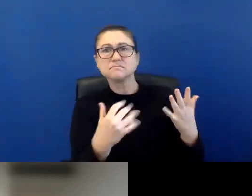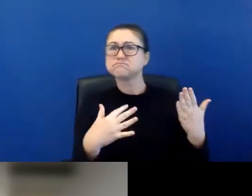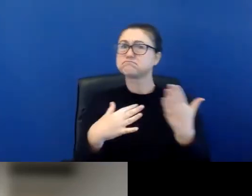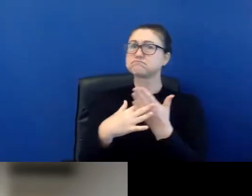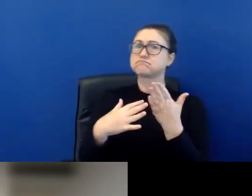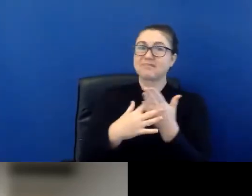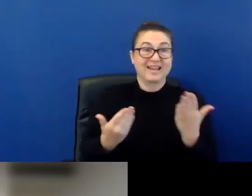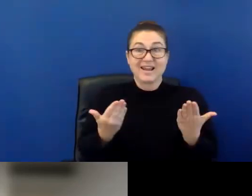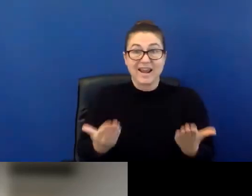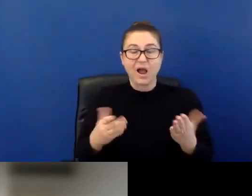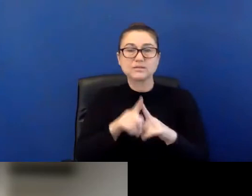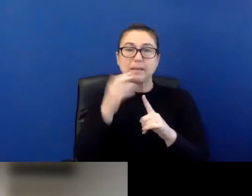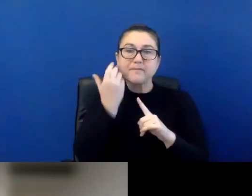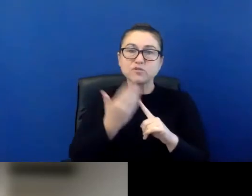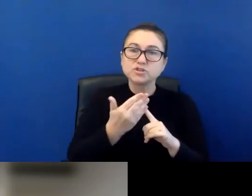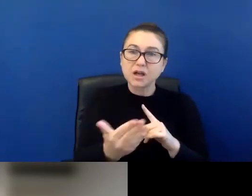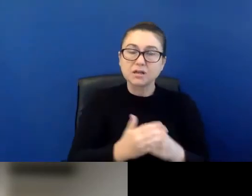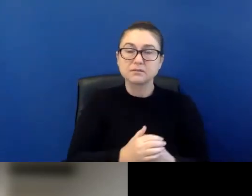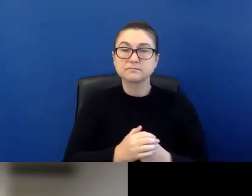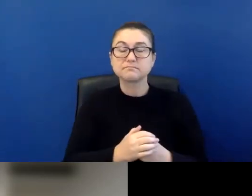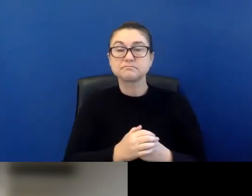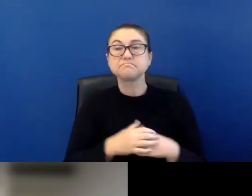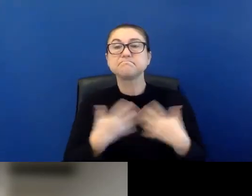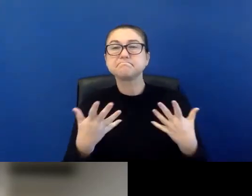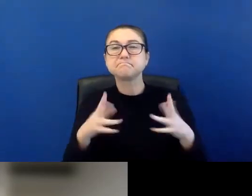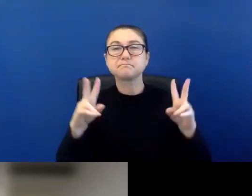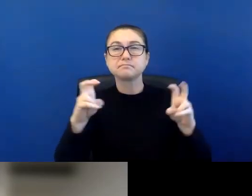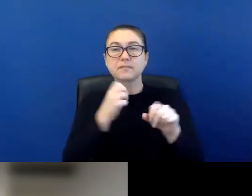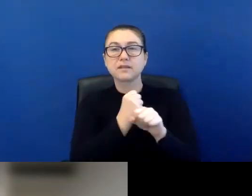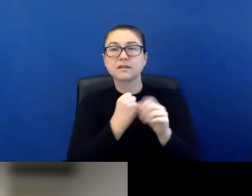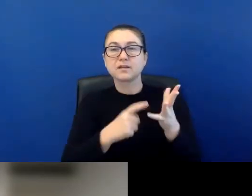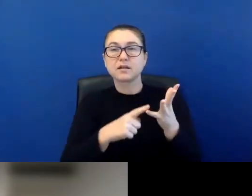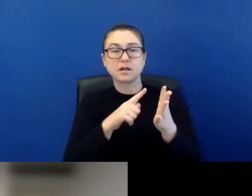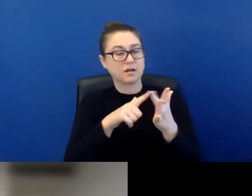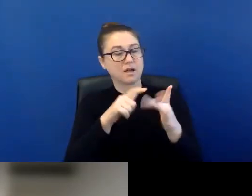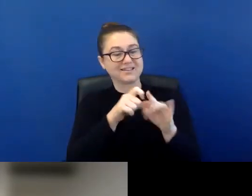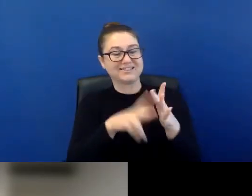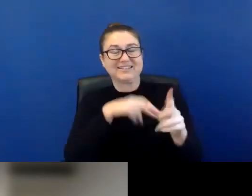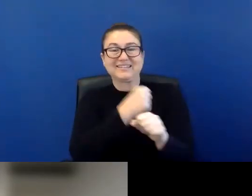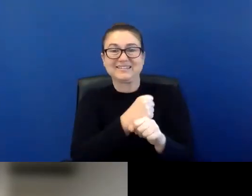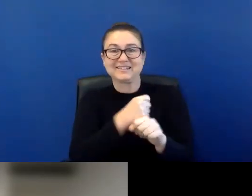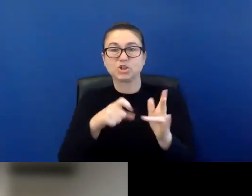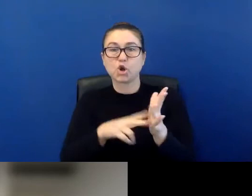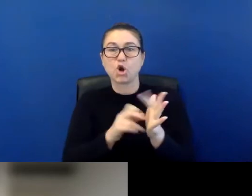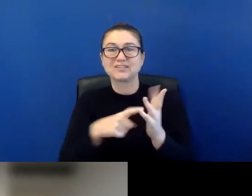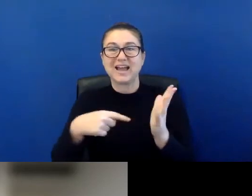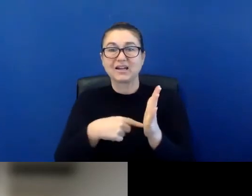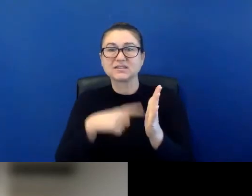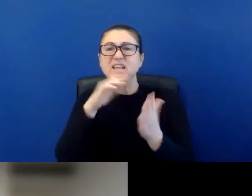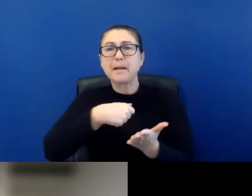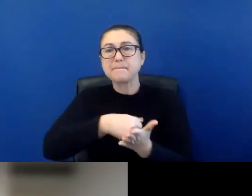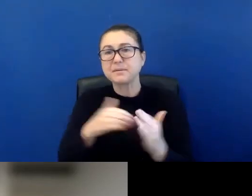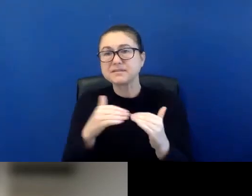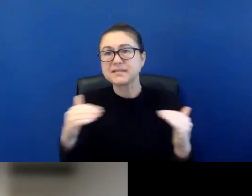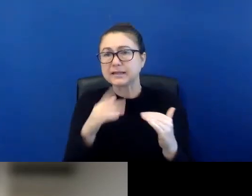and in the future. Now, in terms of guiding conduct, what it can do is prescribe minimum standards